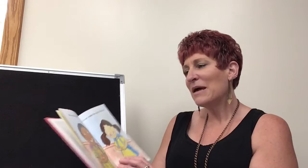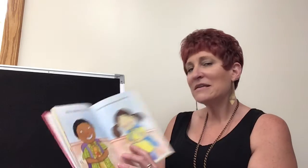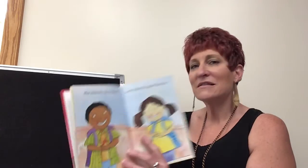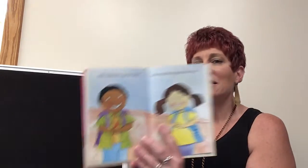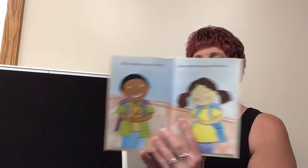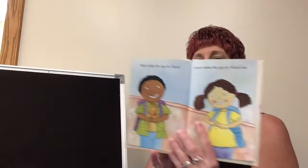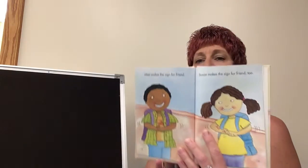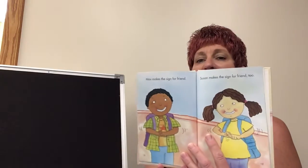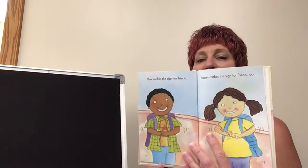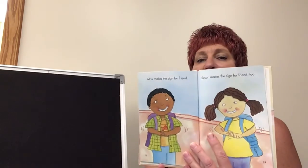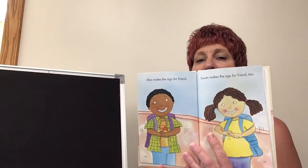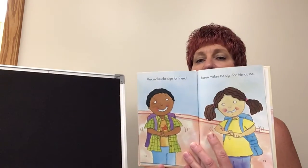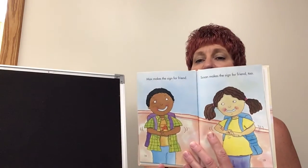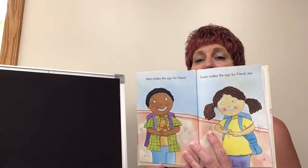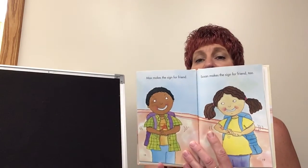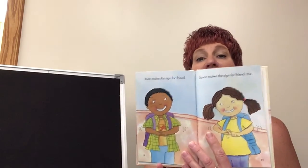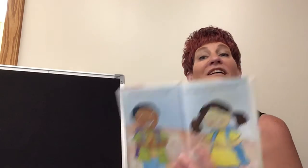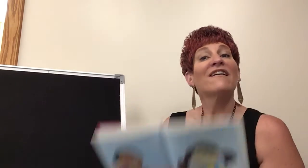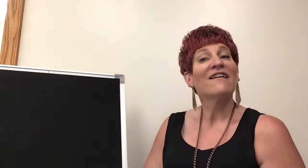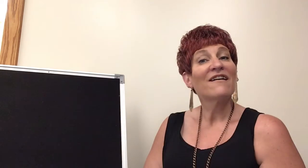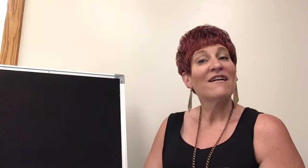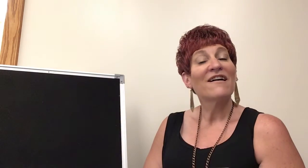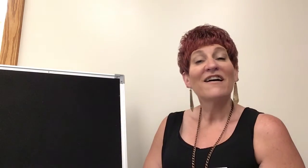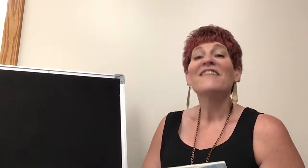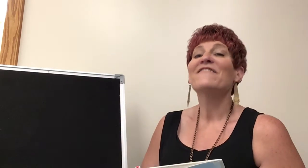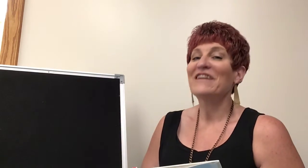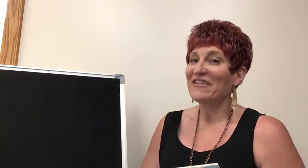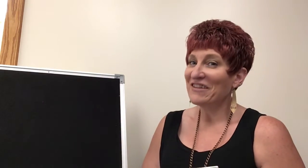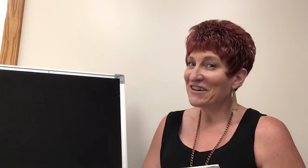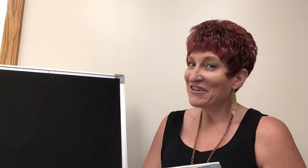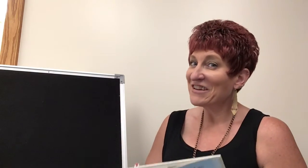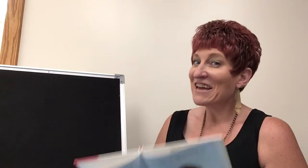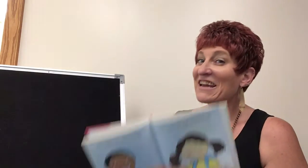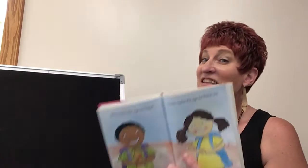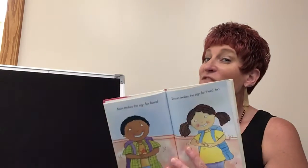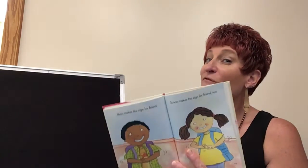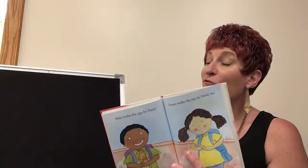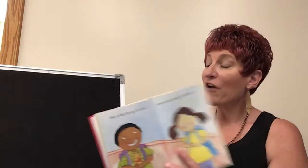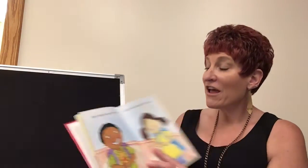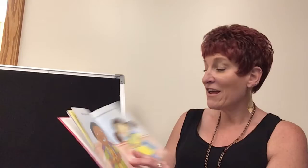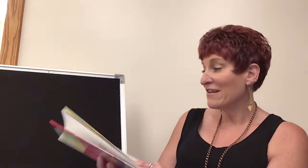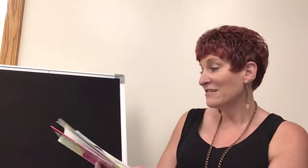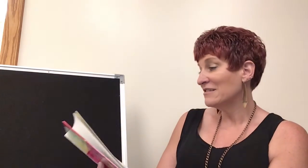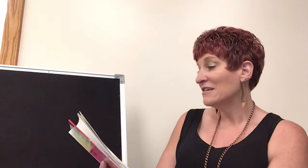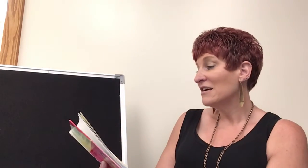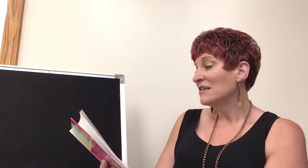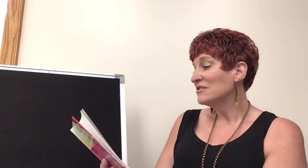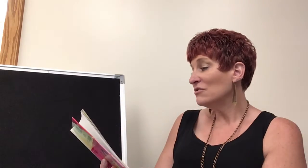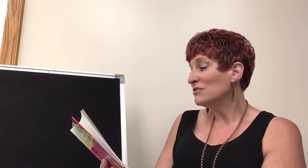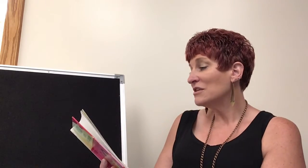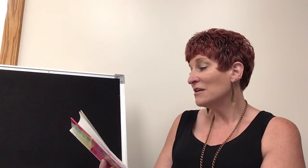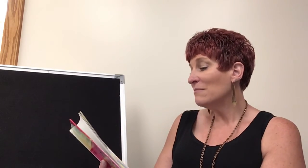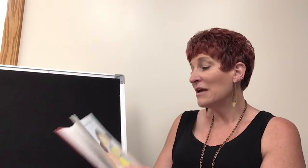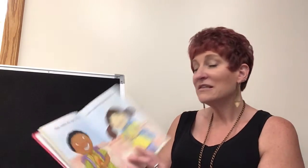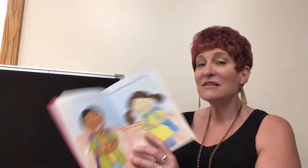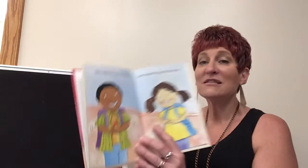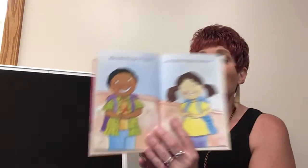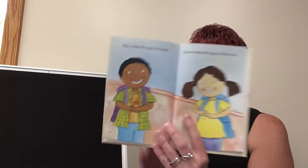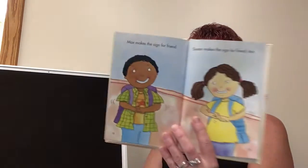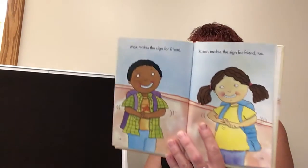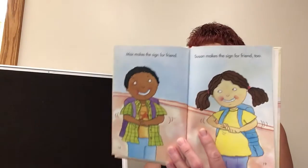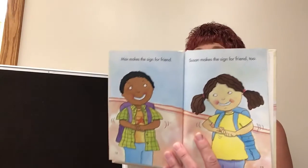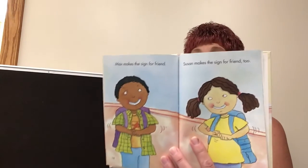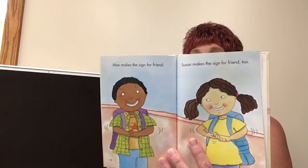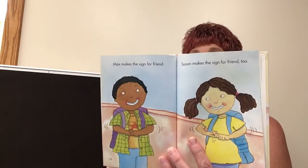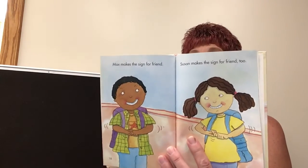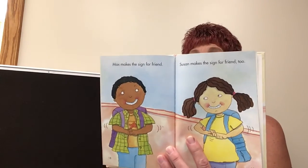Max makes the sign for, very good, Cadence, friend. Susan makes the